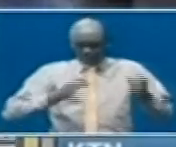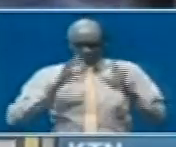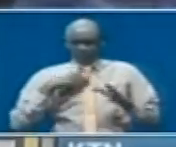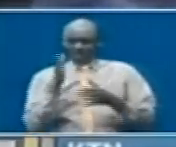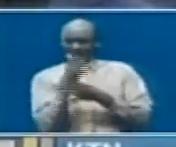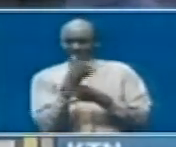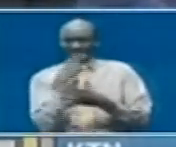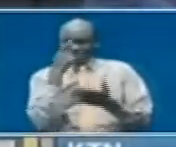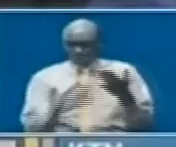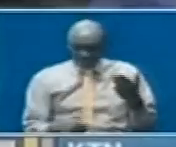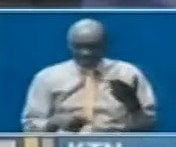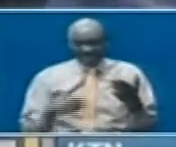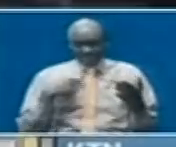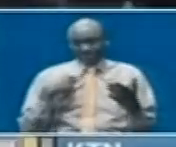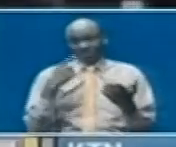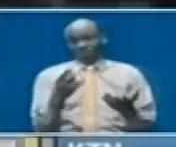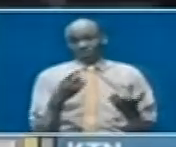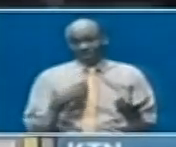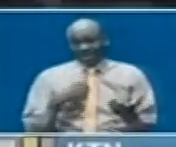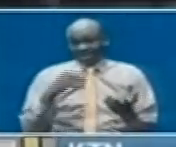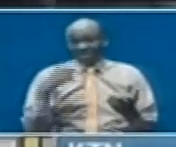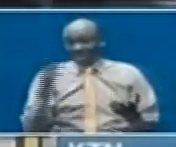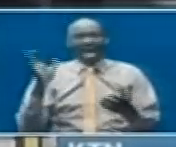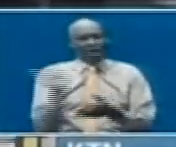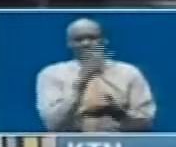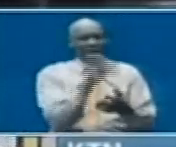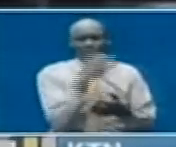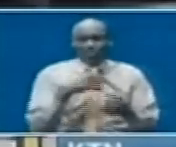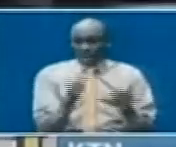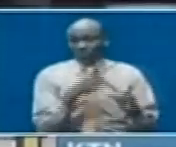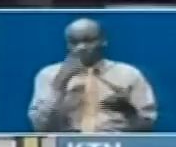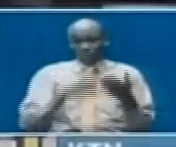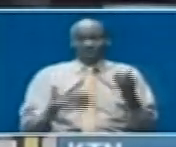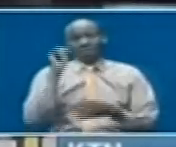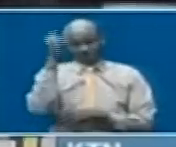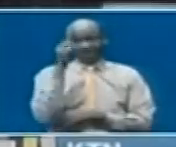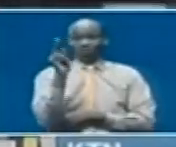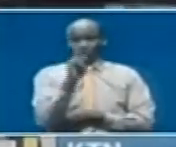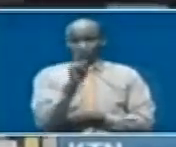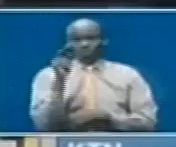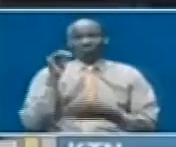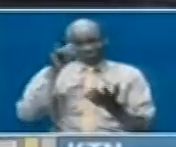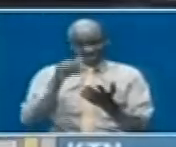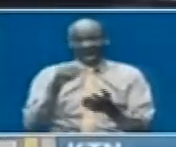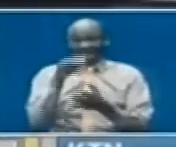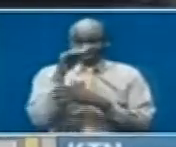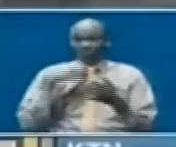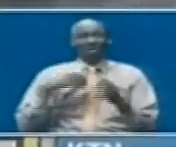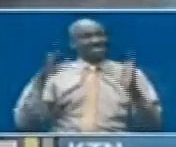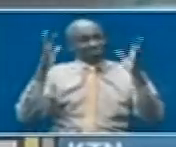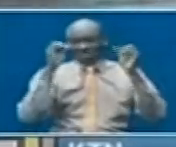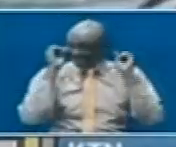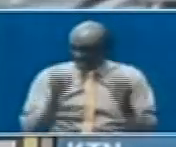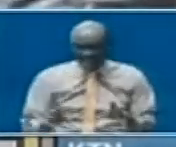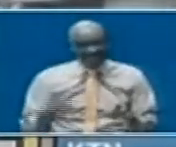embassy asked us to vacate the premises, the airport actually, saying that President Uhuru Kenyatta had asked for no celebrations